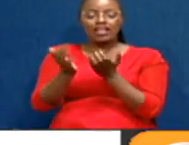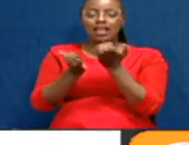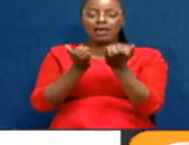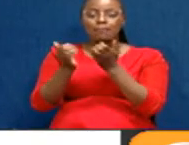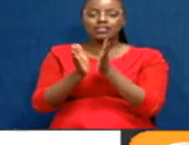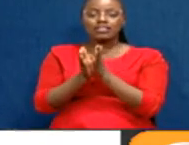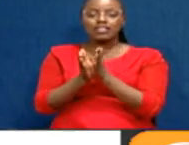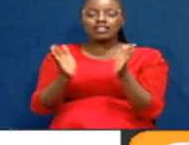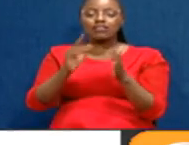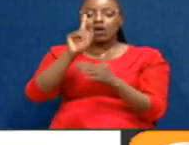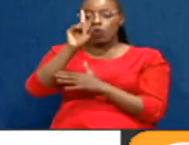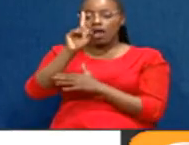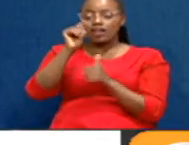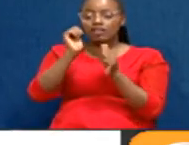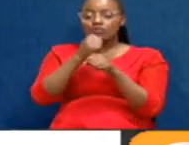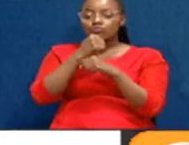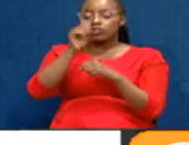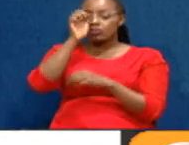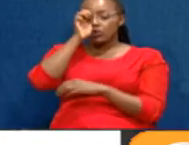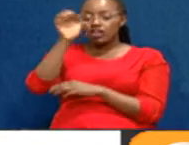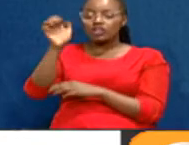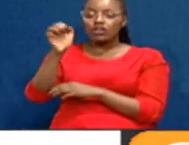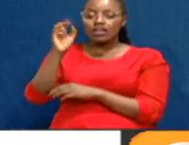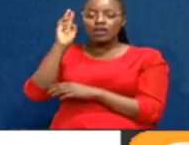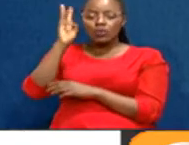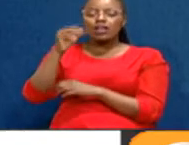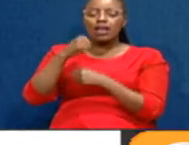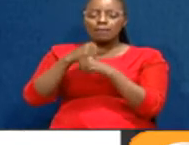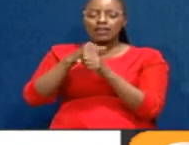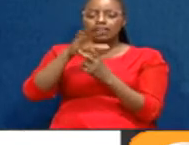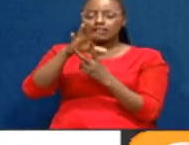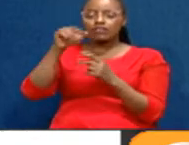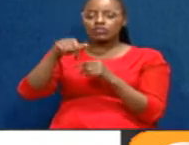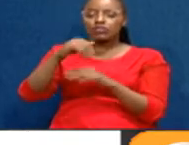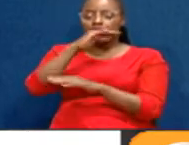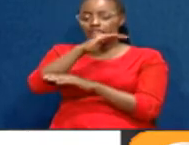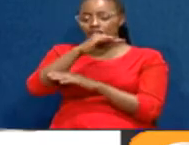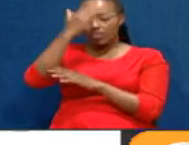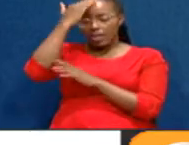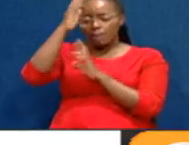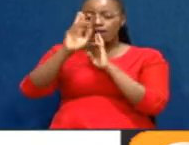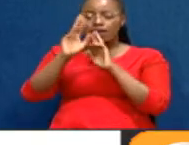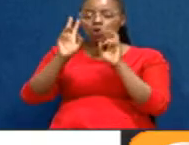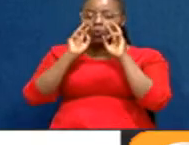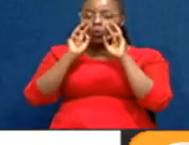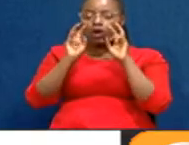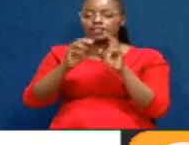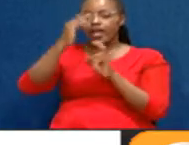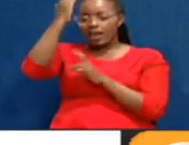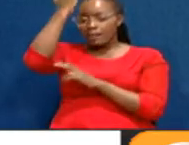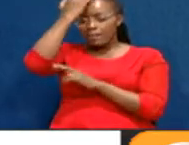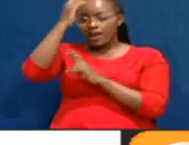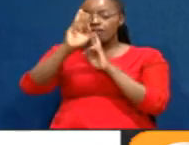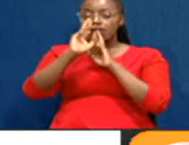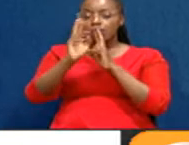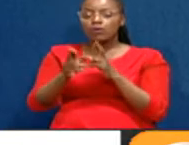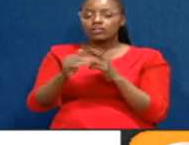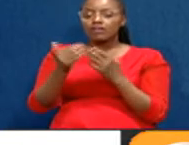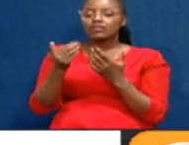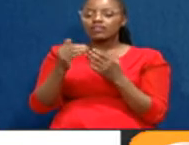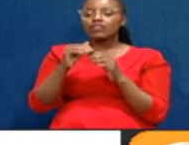in general is one that cannot be ignored. And we are making it a priority this evening here on the Monday Report. You're watching the Monday